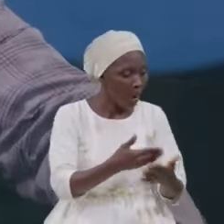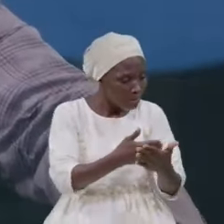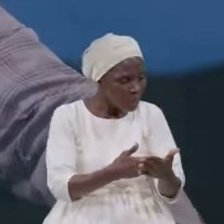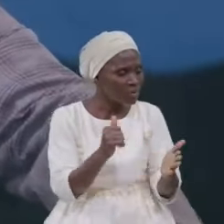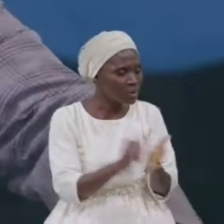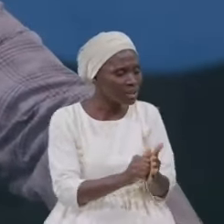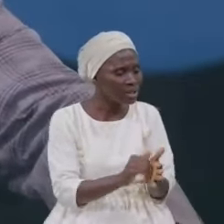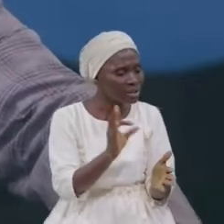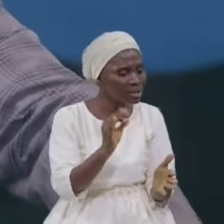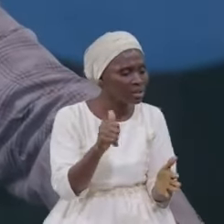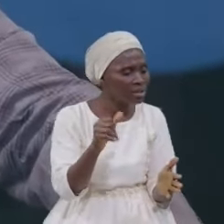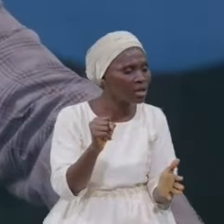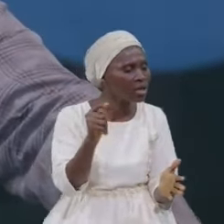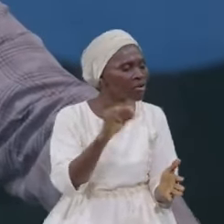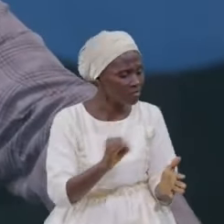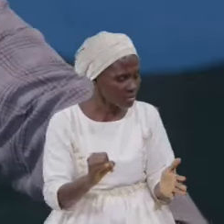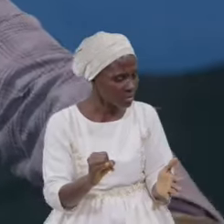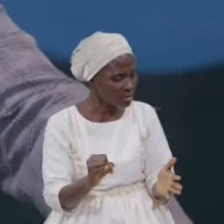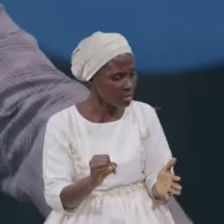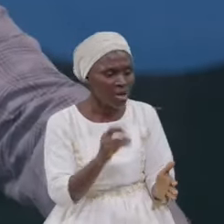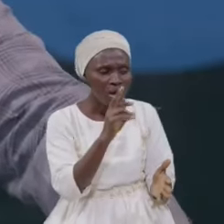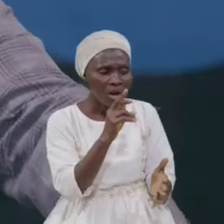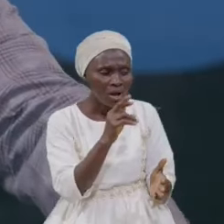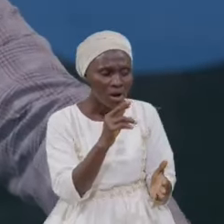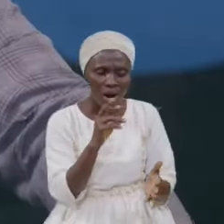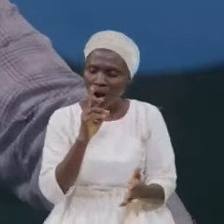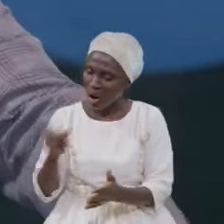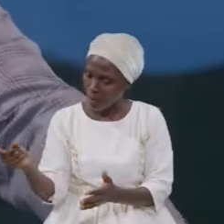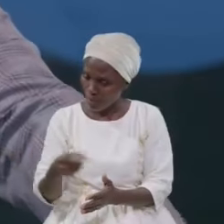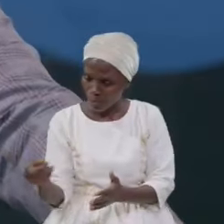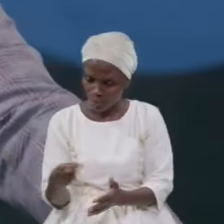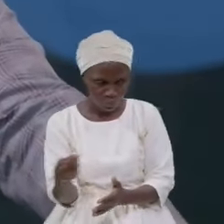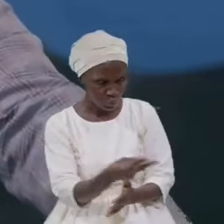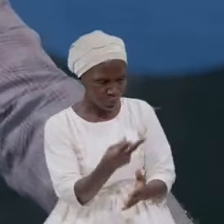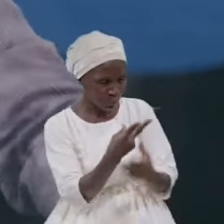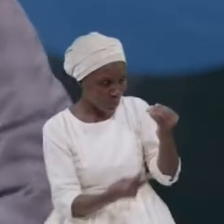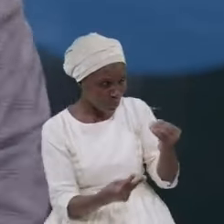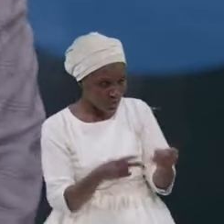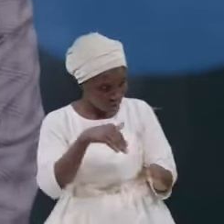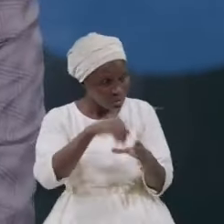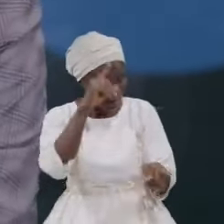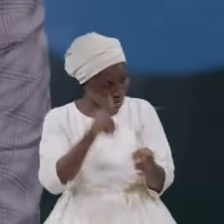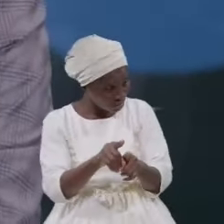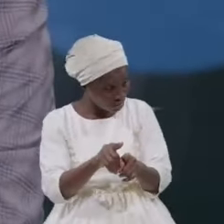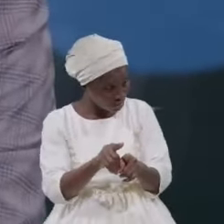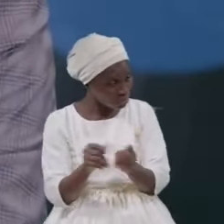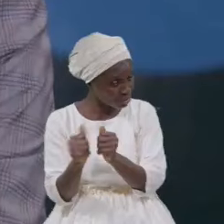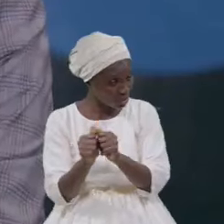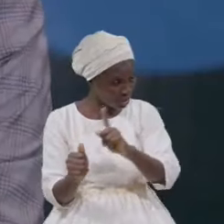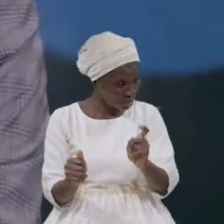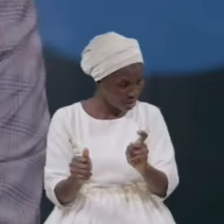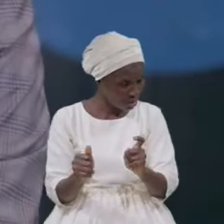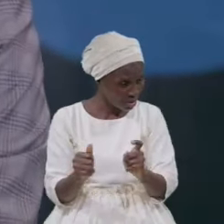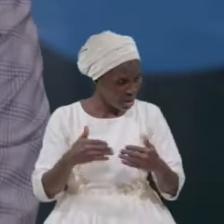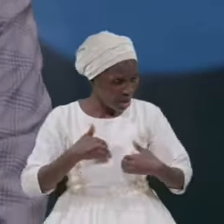in agreement together, love in the family, fellowship in the family? He said, Pastor, I cannot